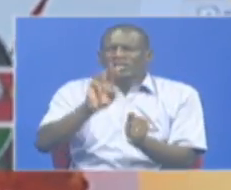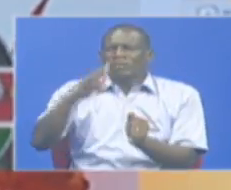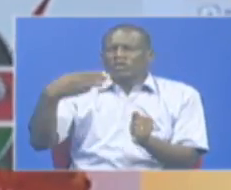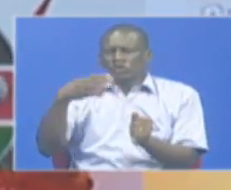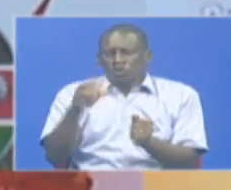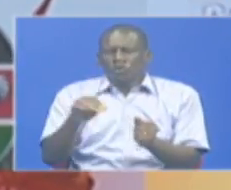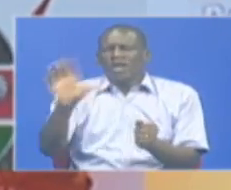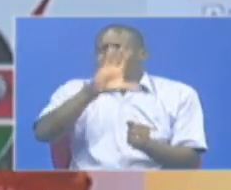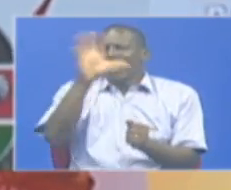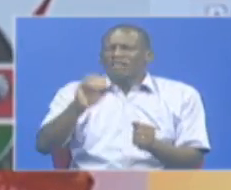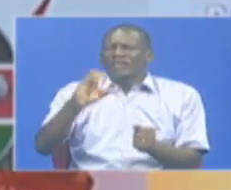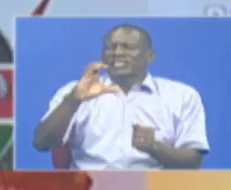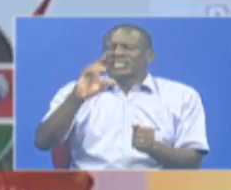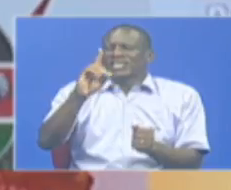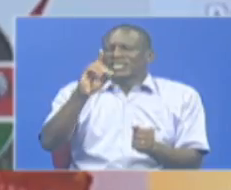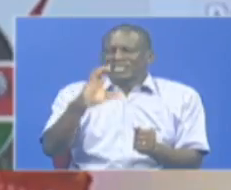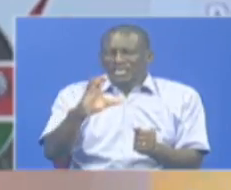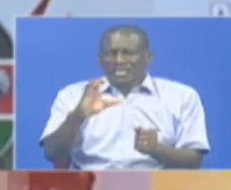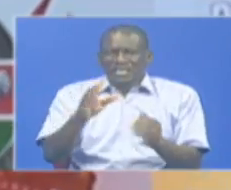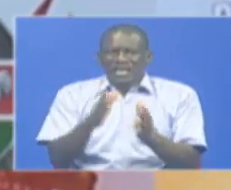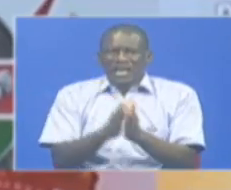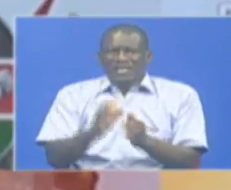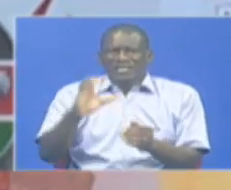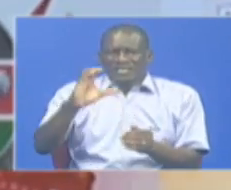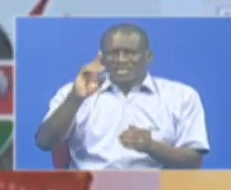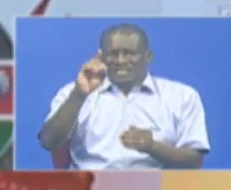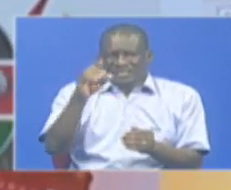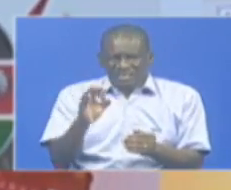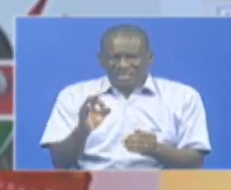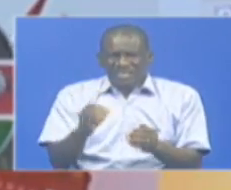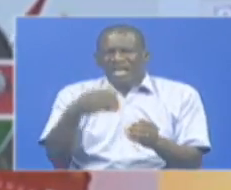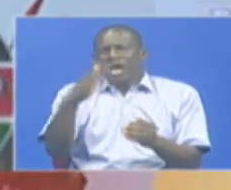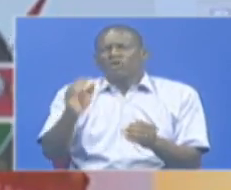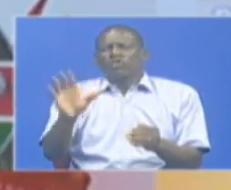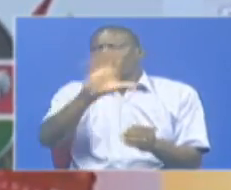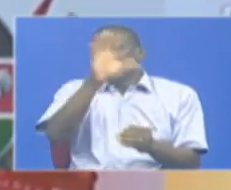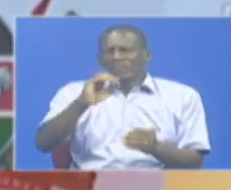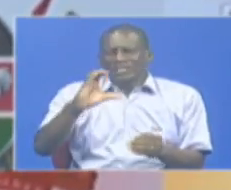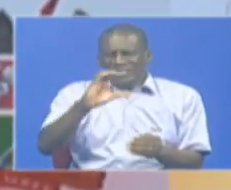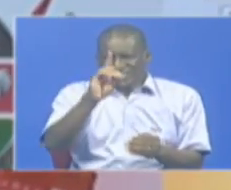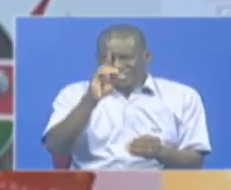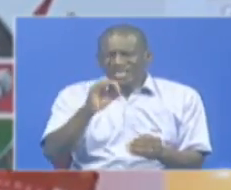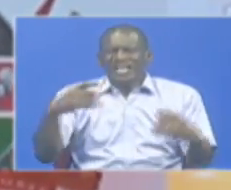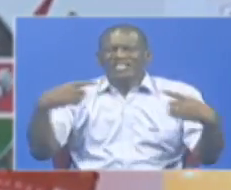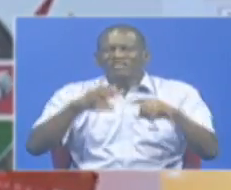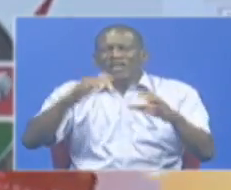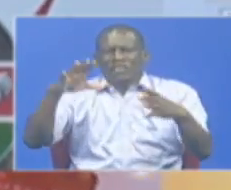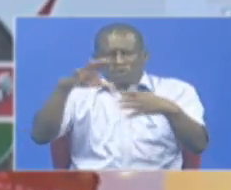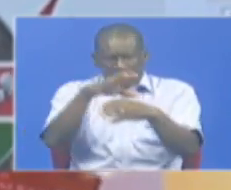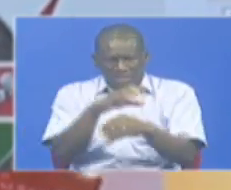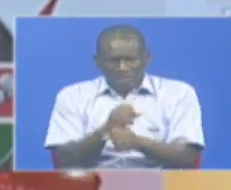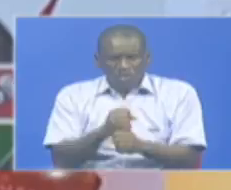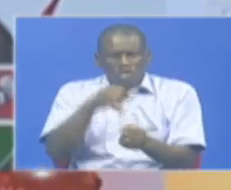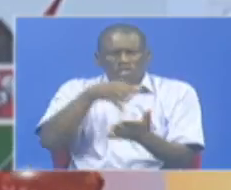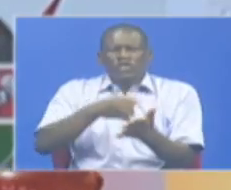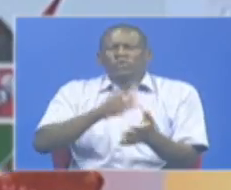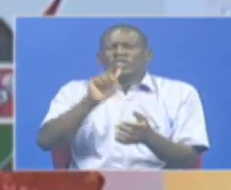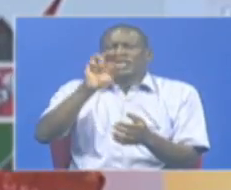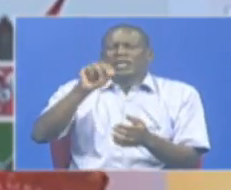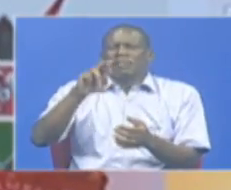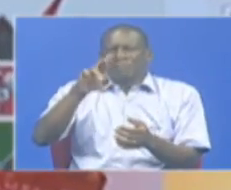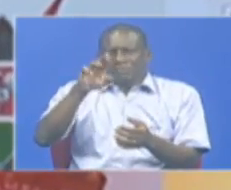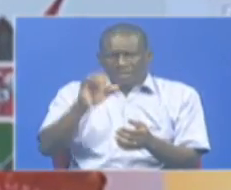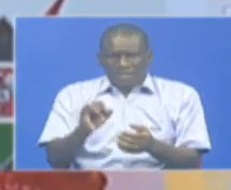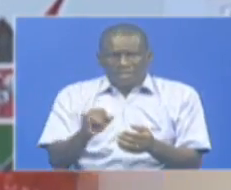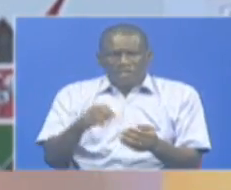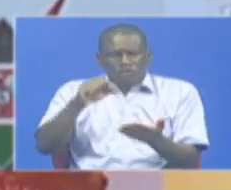Africa CDC, CDC Beyond Africa CDC, and different other organizations, including KEMRI Wellcome Trust, who have shared